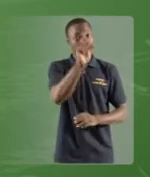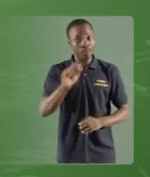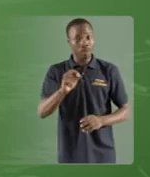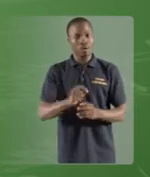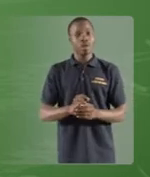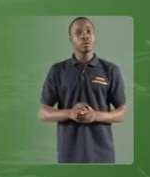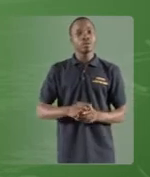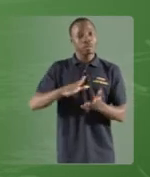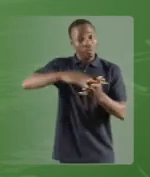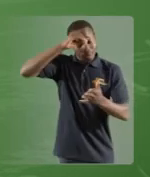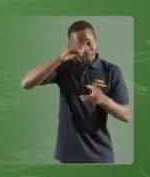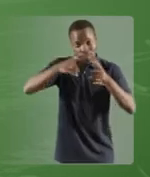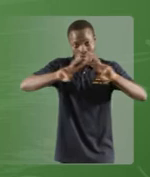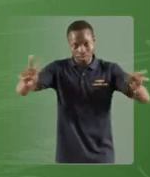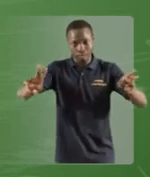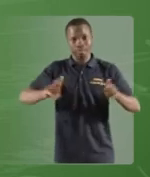vocabulary related to fashion.